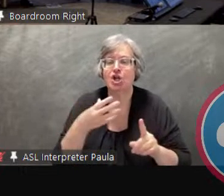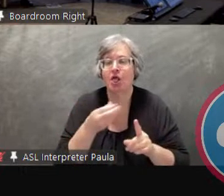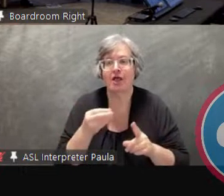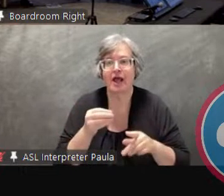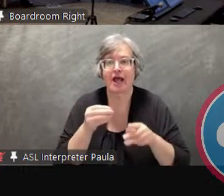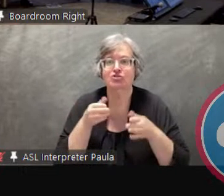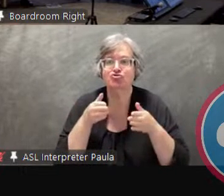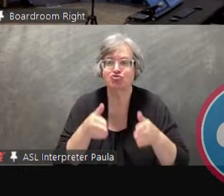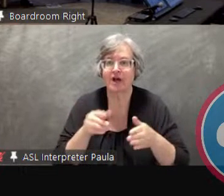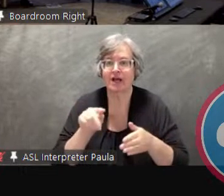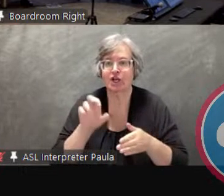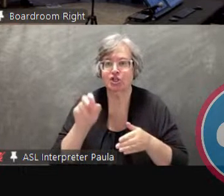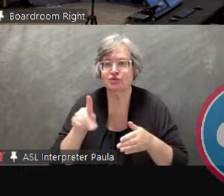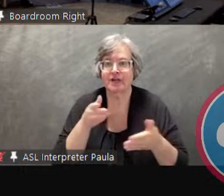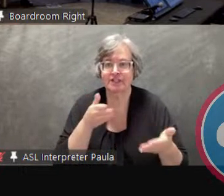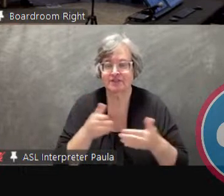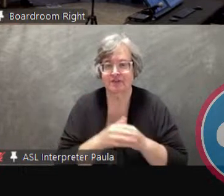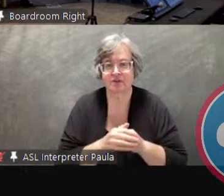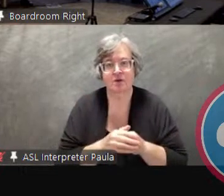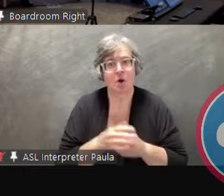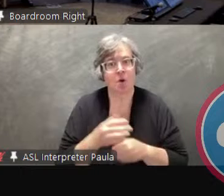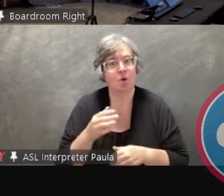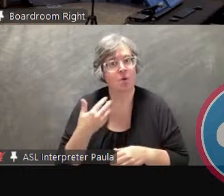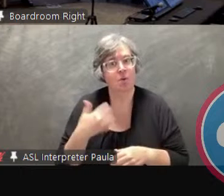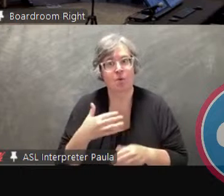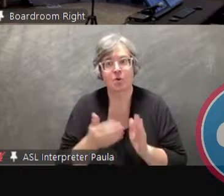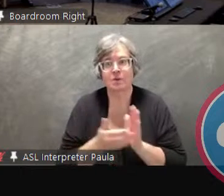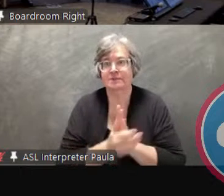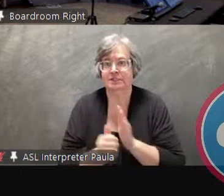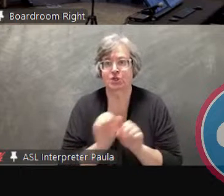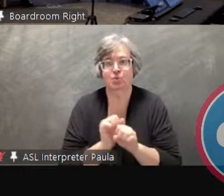assure you, these skilled and tenacious workers come to compete.